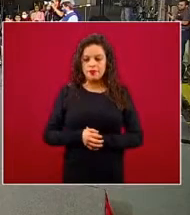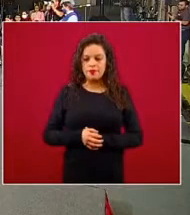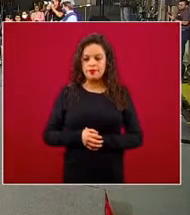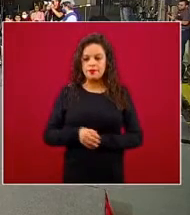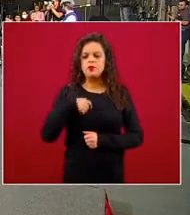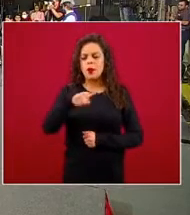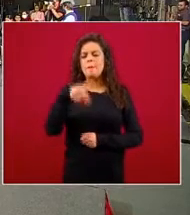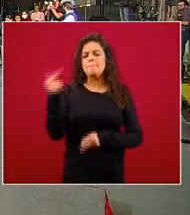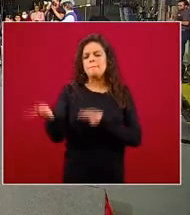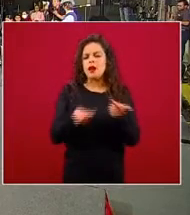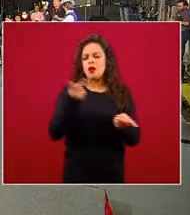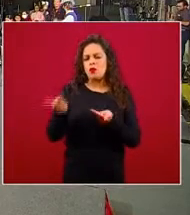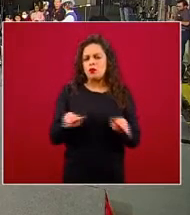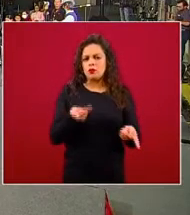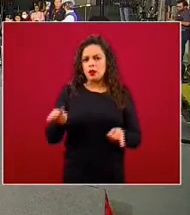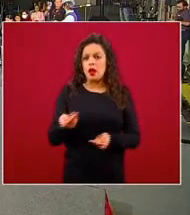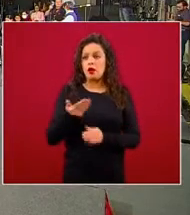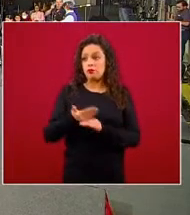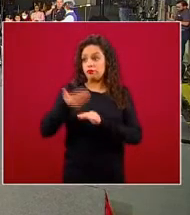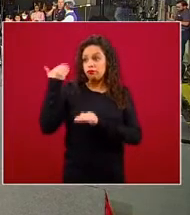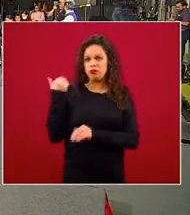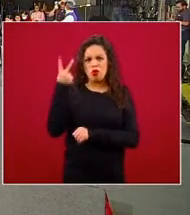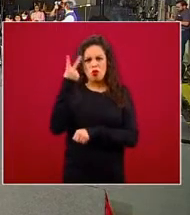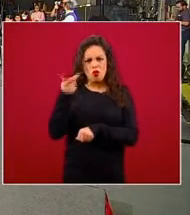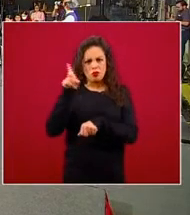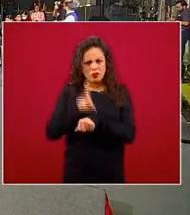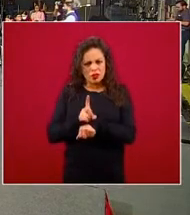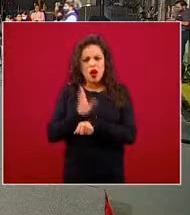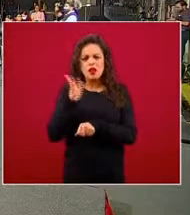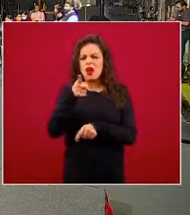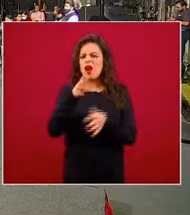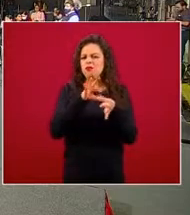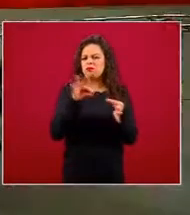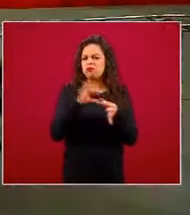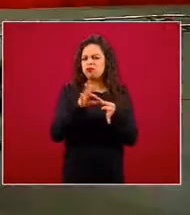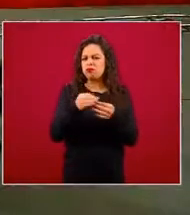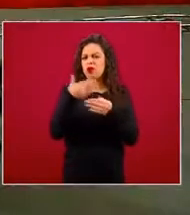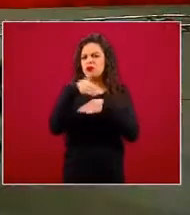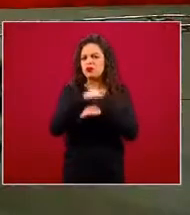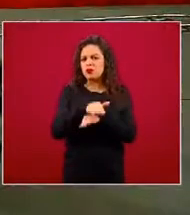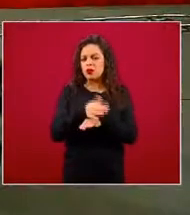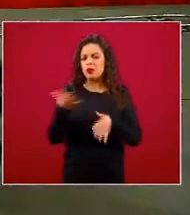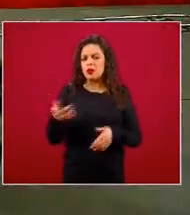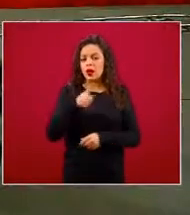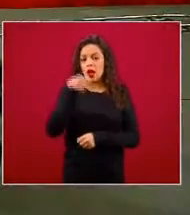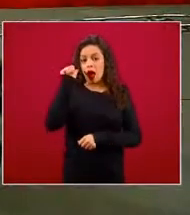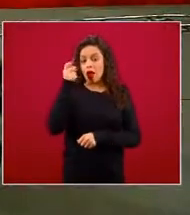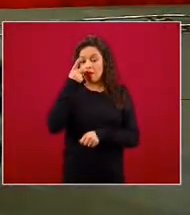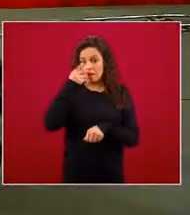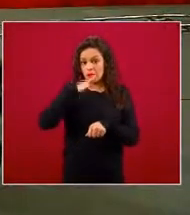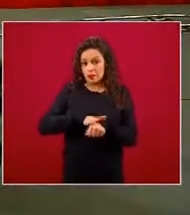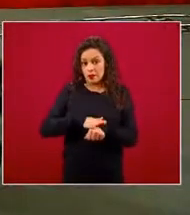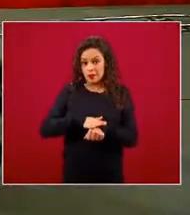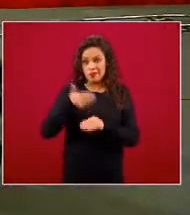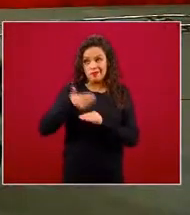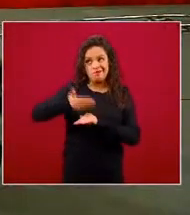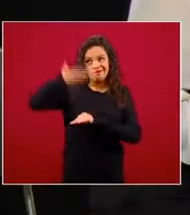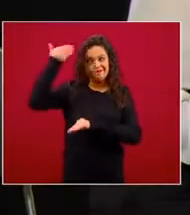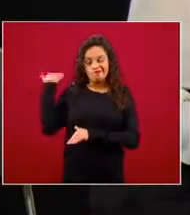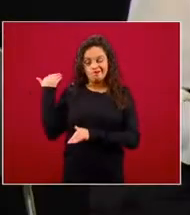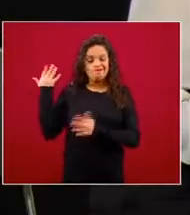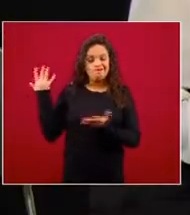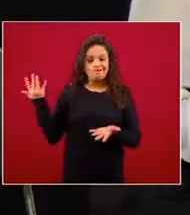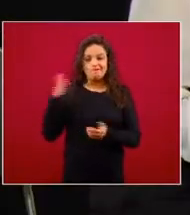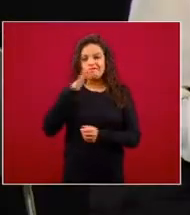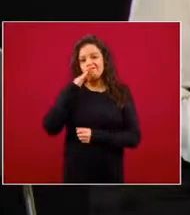2 days ago, you brought up that this situation has left a big